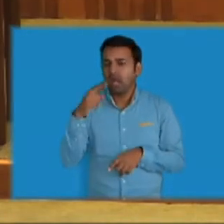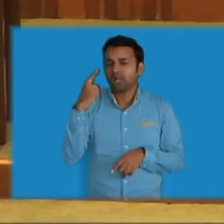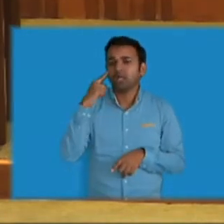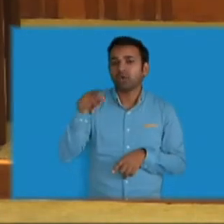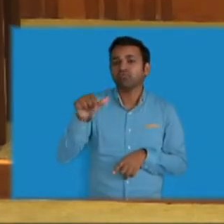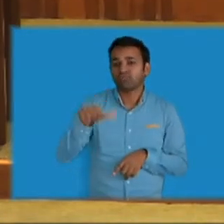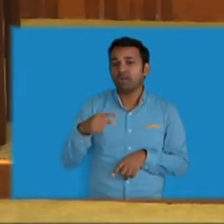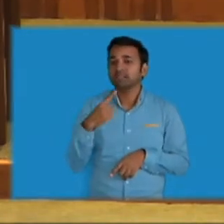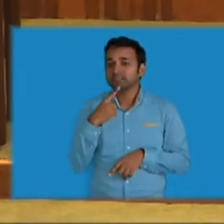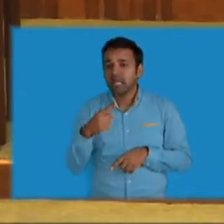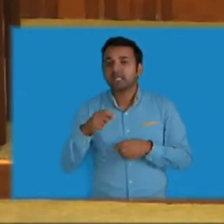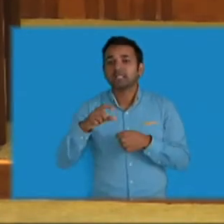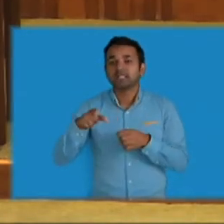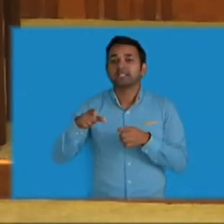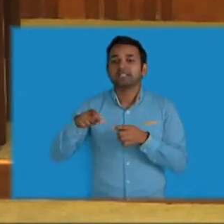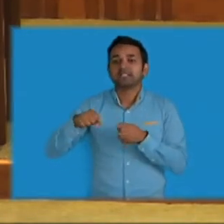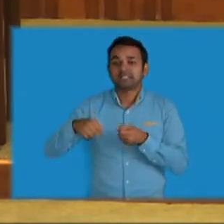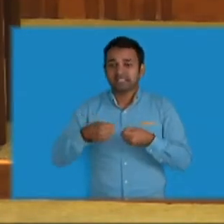scaling up those initiatives.